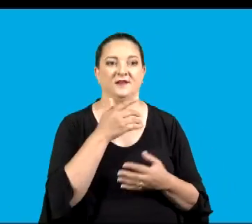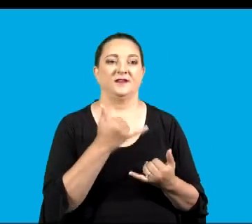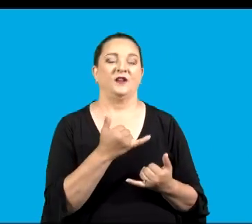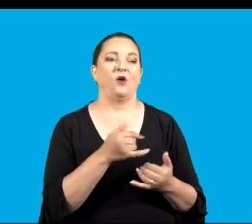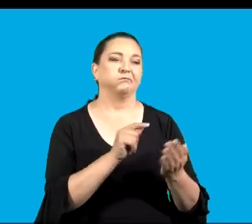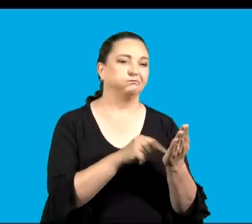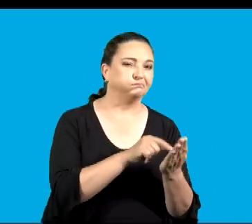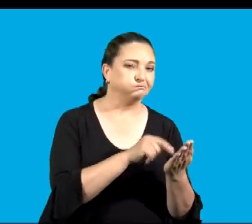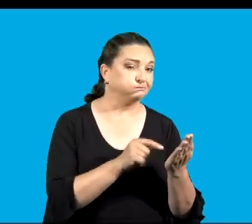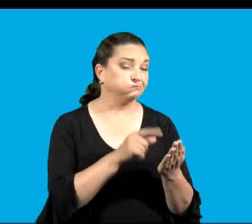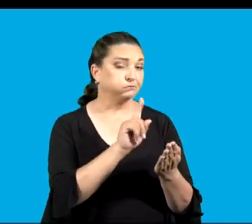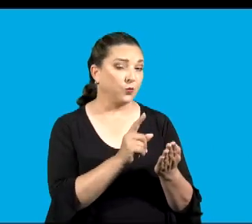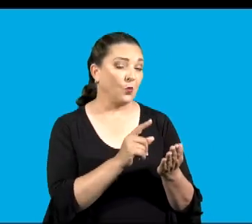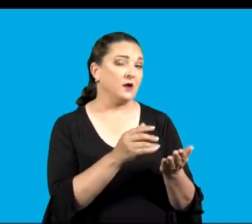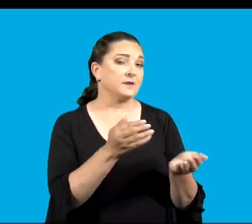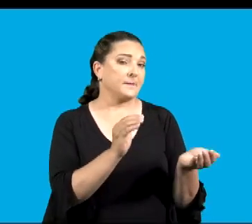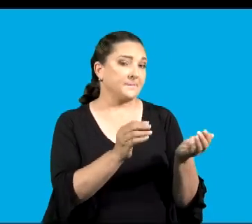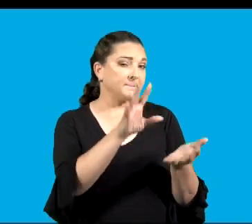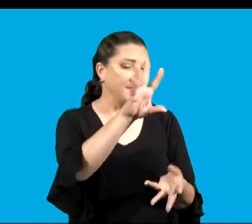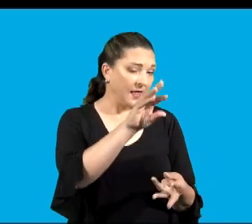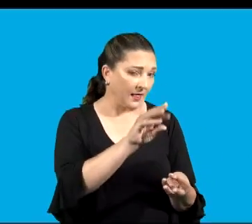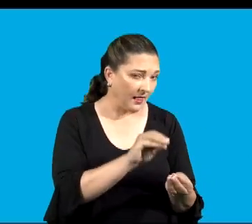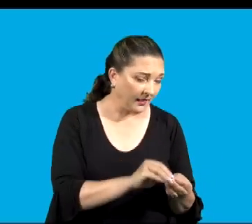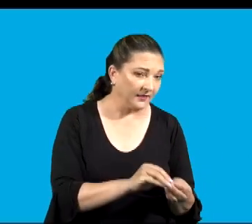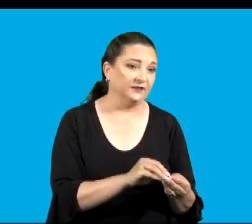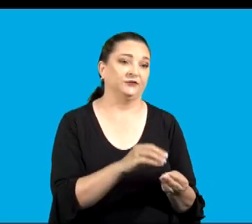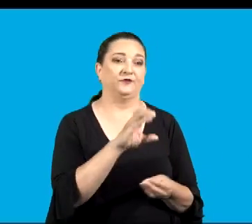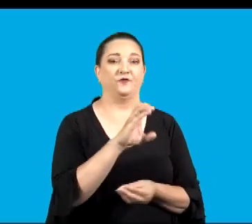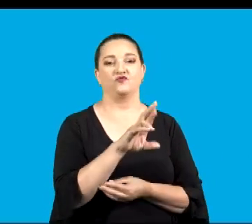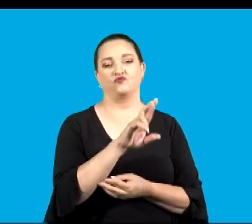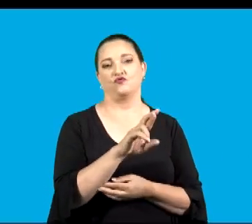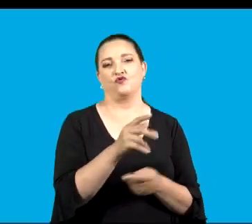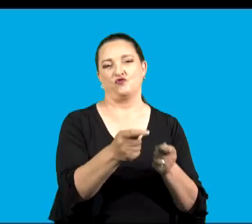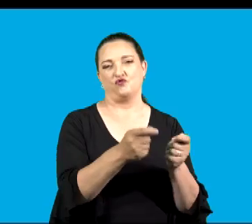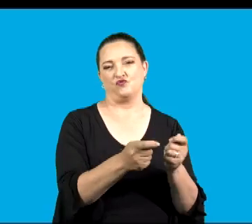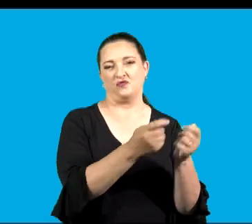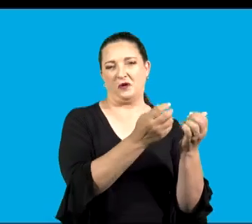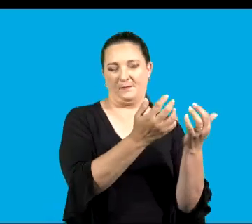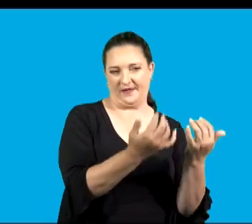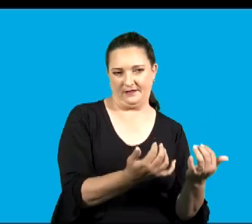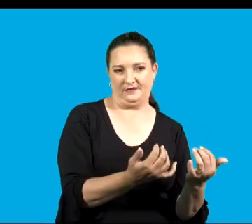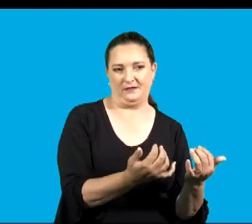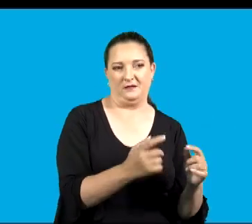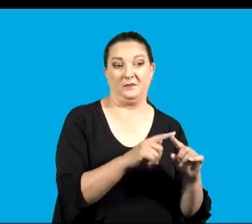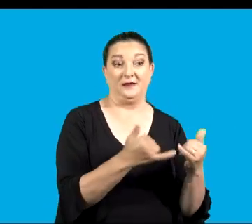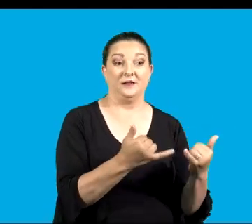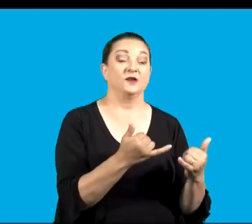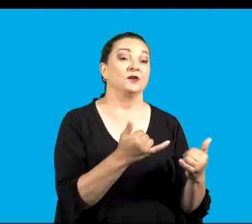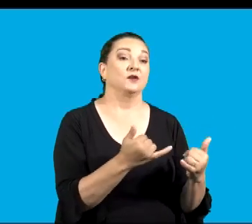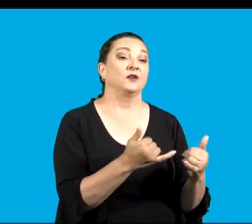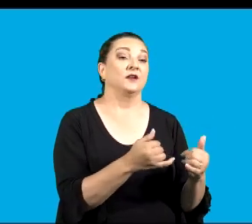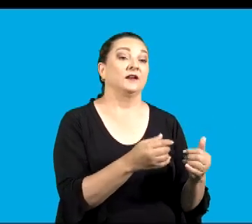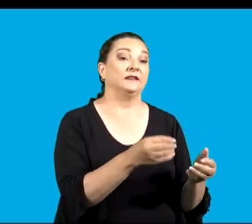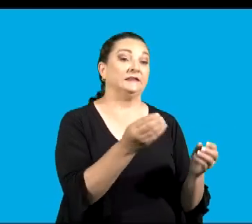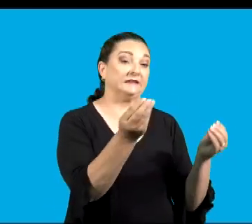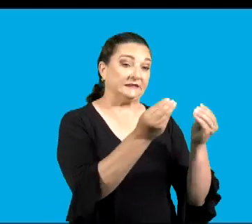omissions, calculate the correct balance for the creditors control account and the creditors list. Indicate the changes with a plus